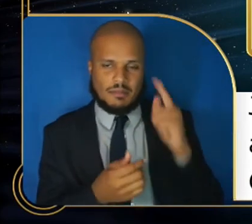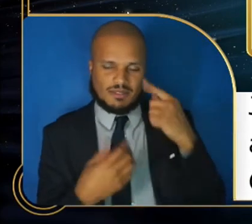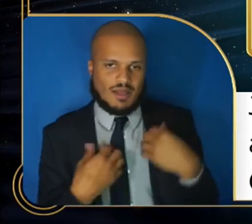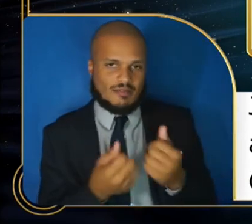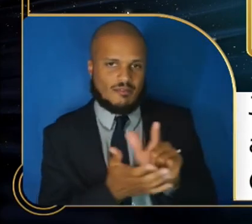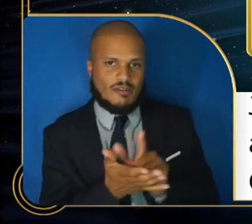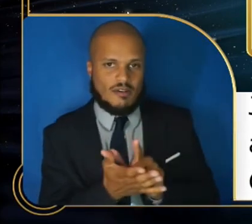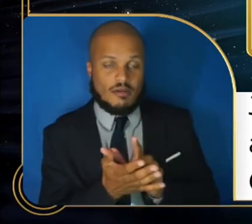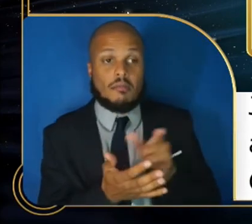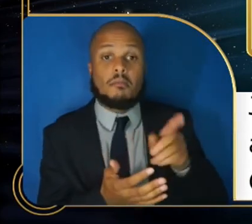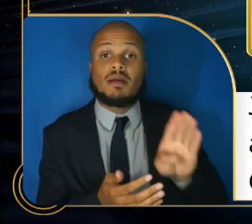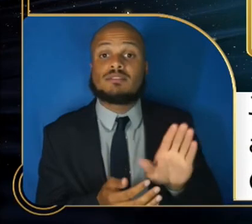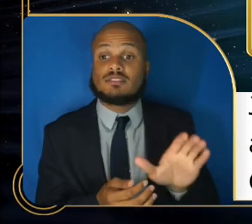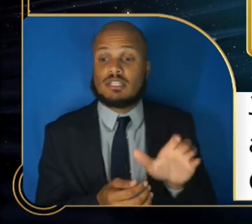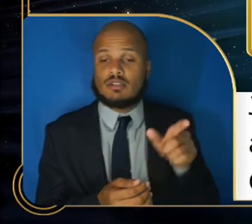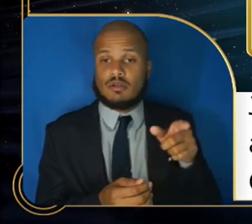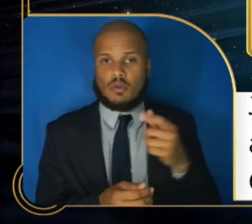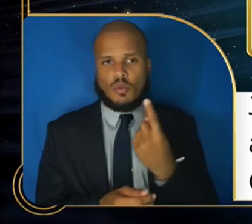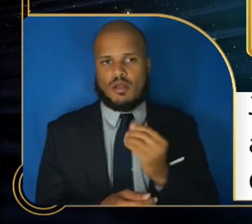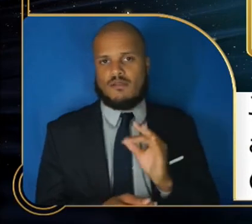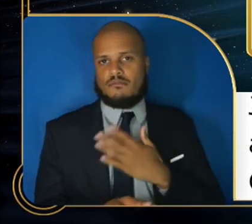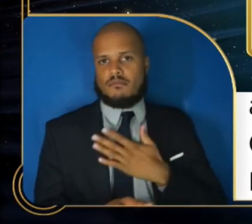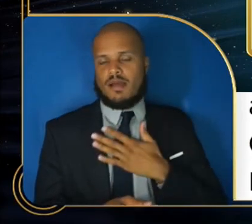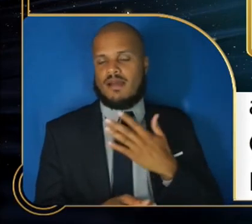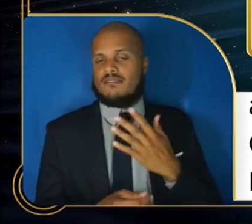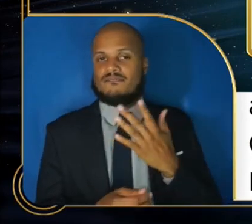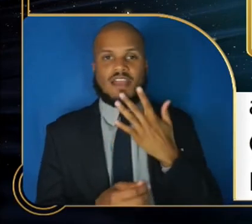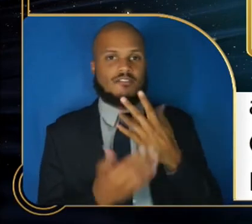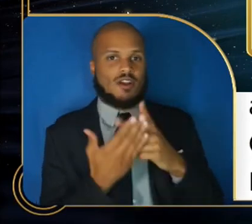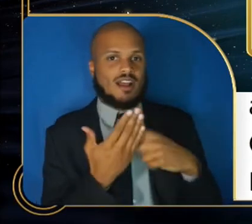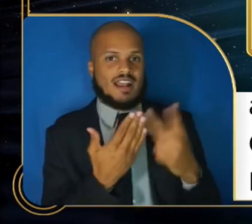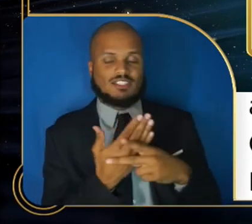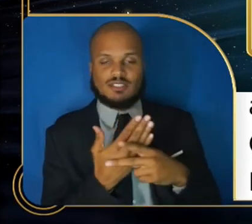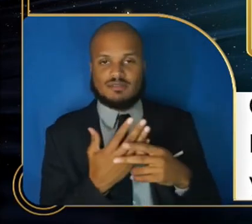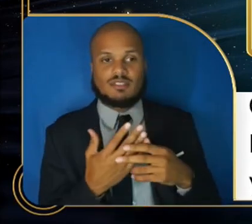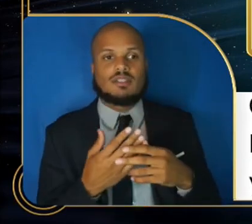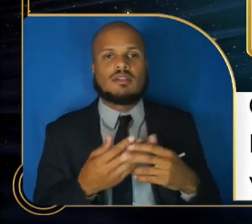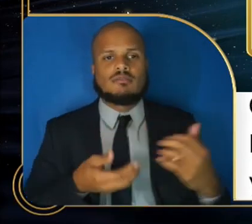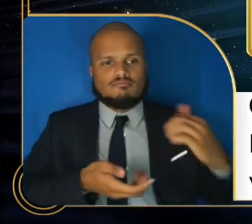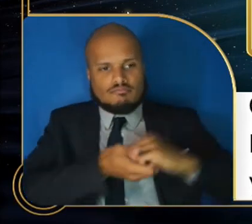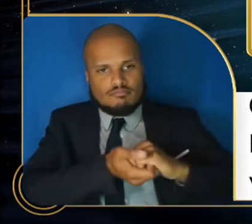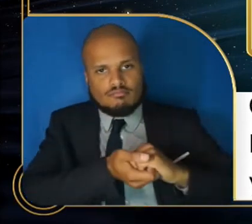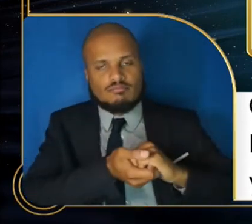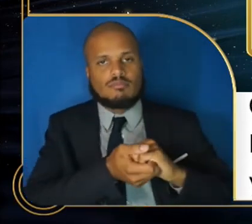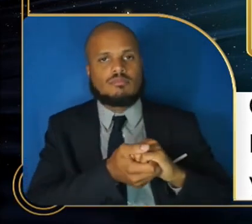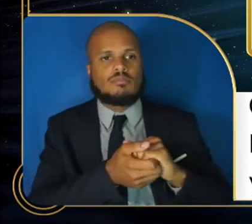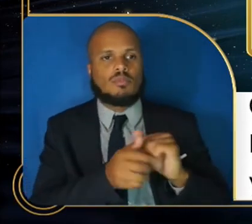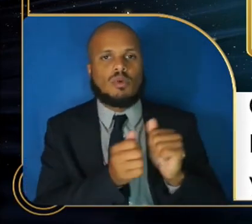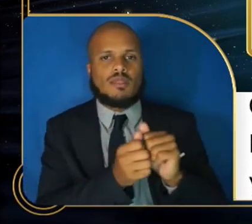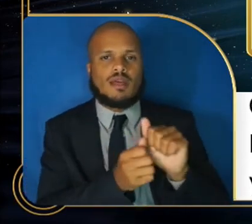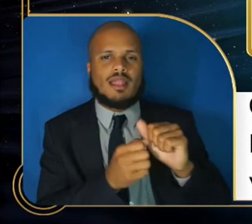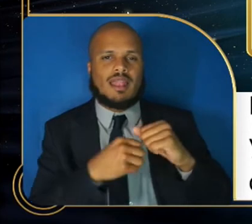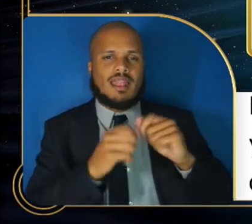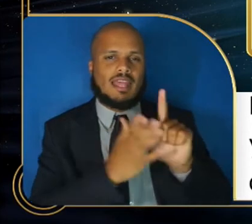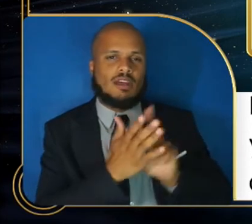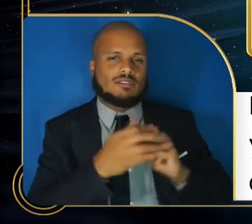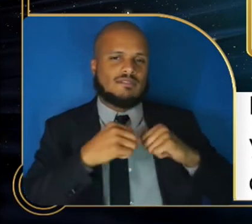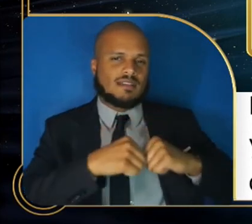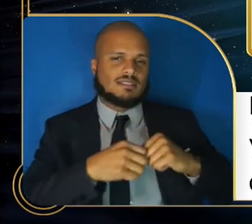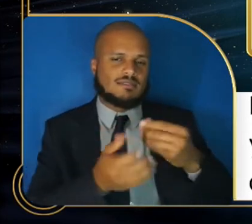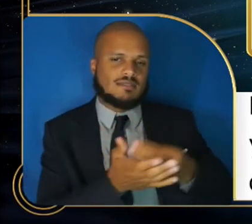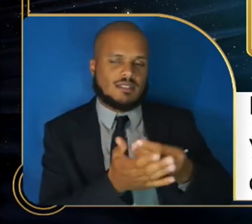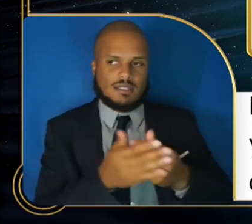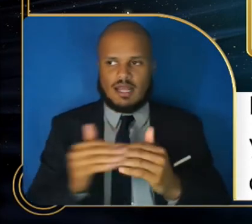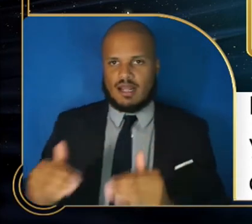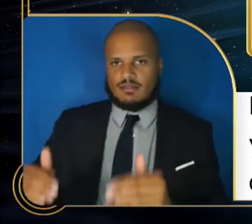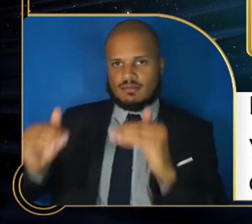Bazelon Center, one of my favorite initiatives this year has been working in partnership with the Legal Defense Fund to advance more community-based